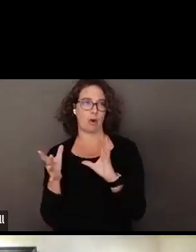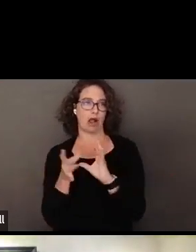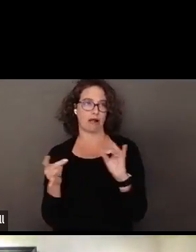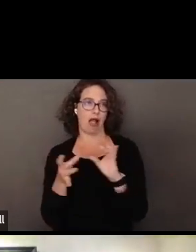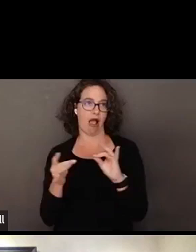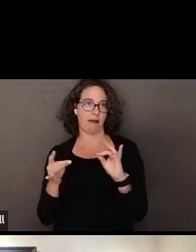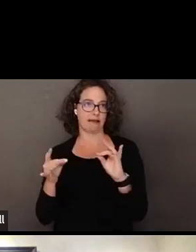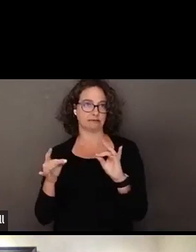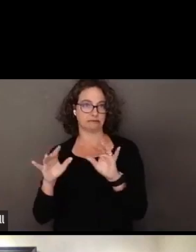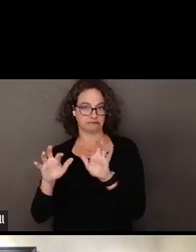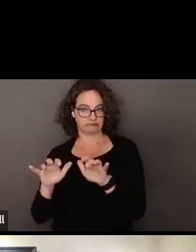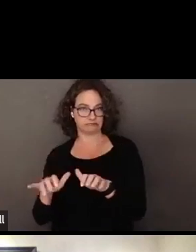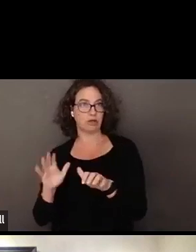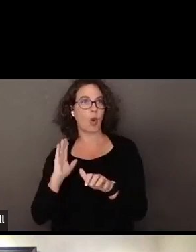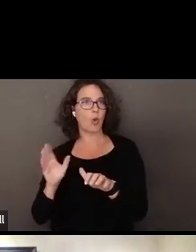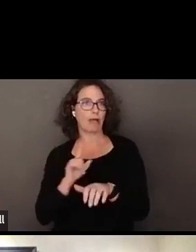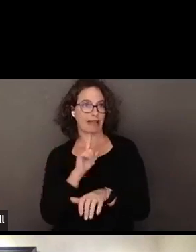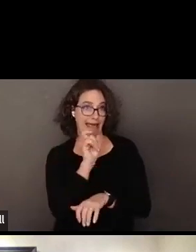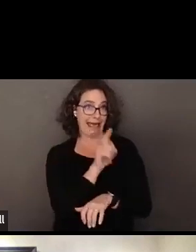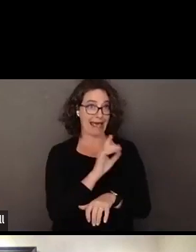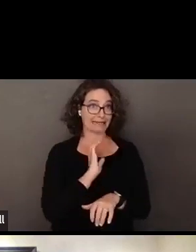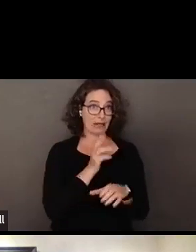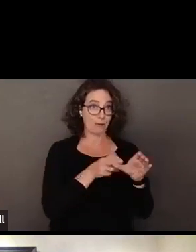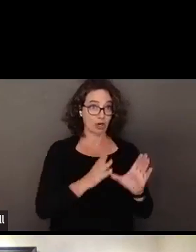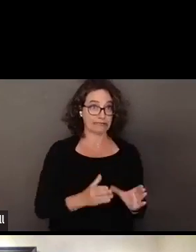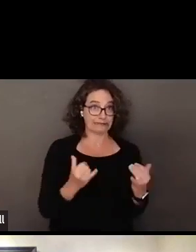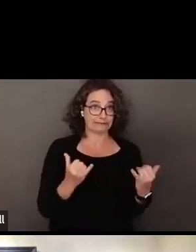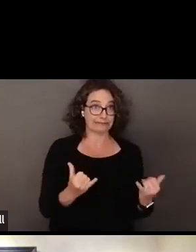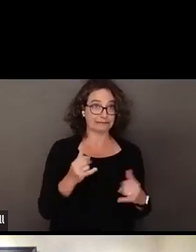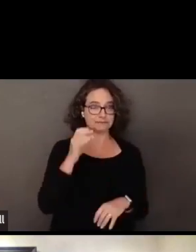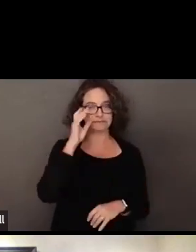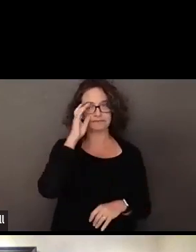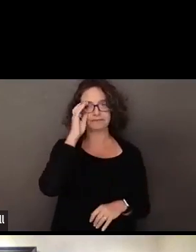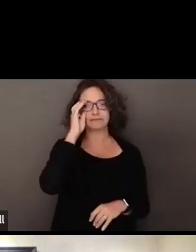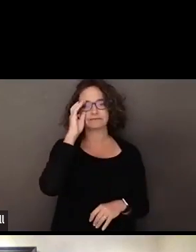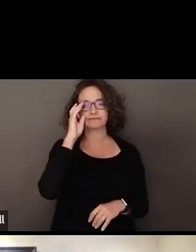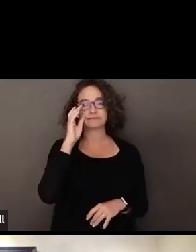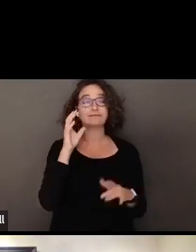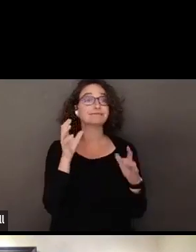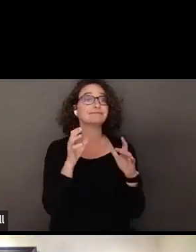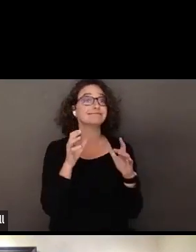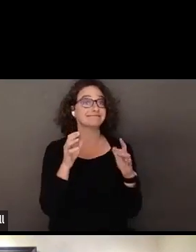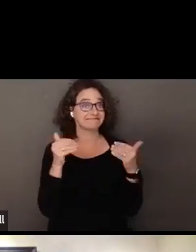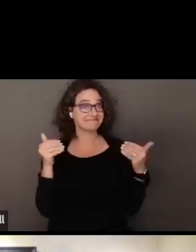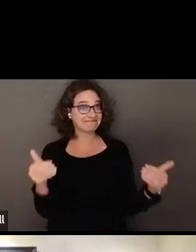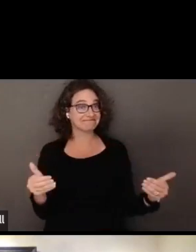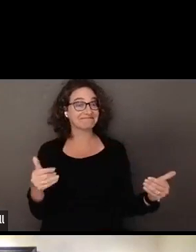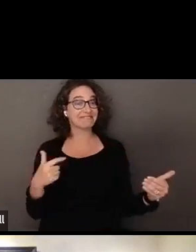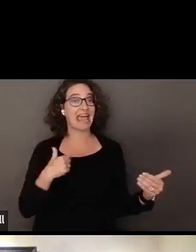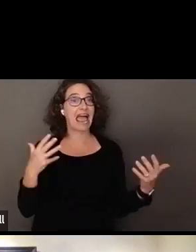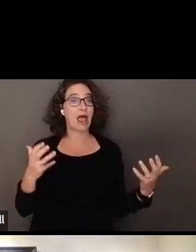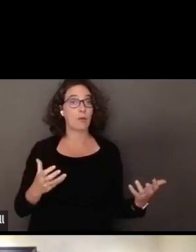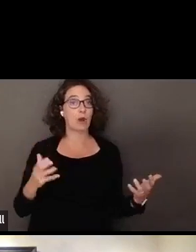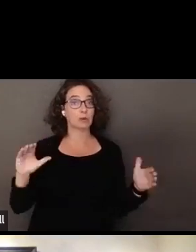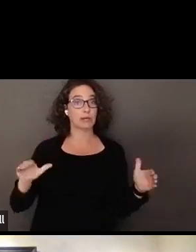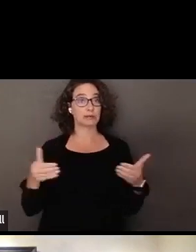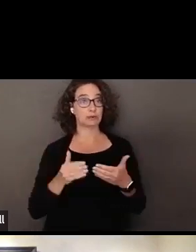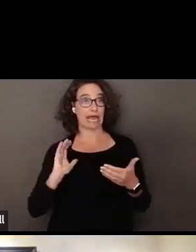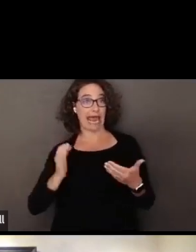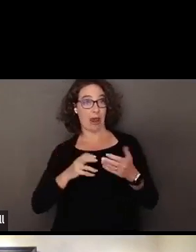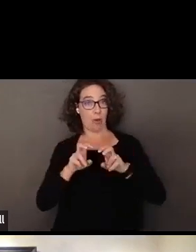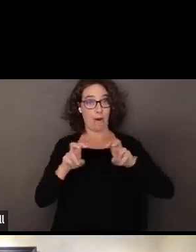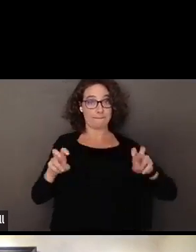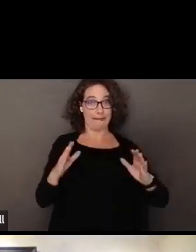and we will ask our participants those questions. So without further ado, I wanted to introduce our